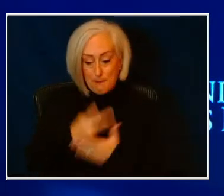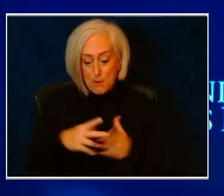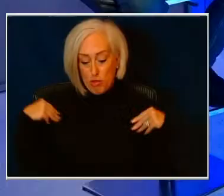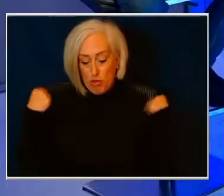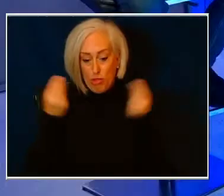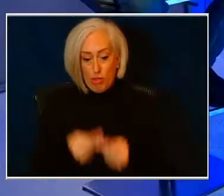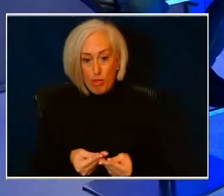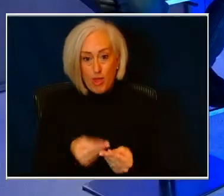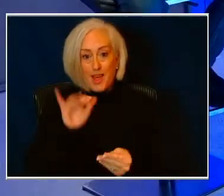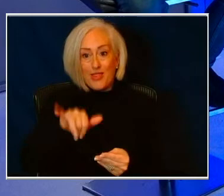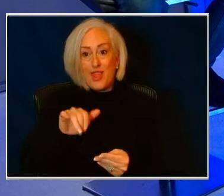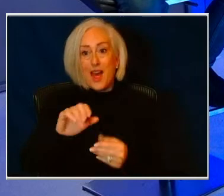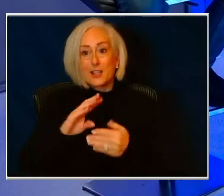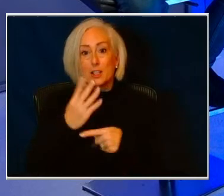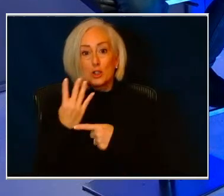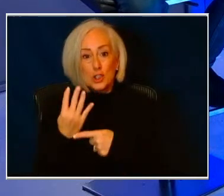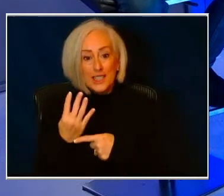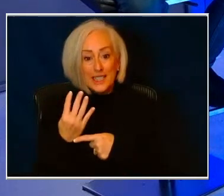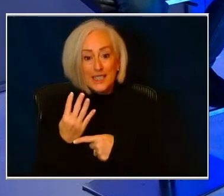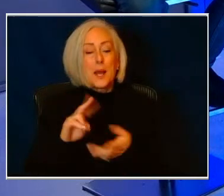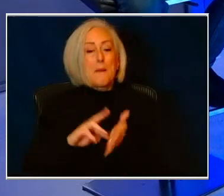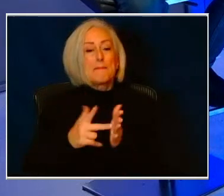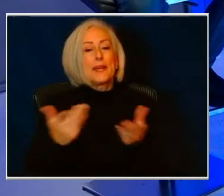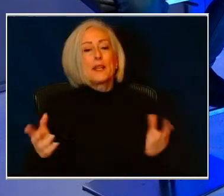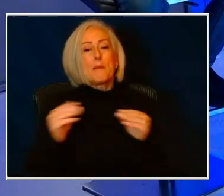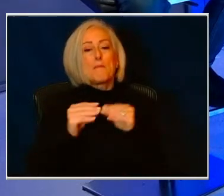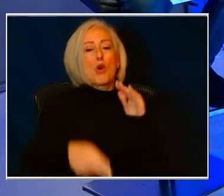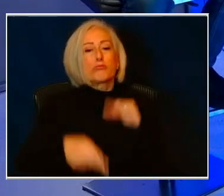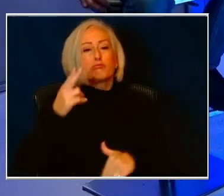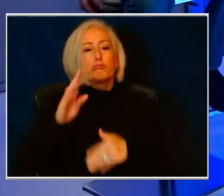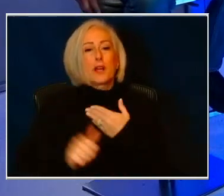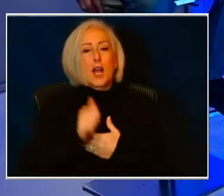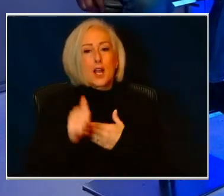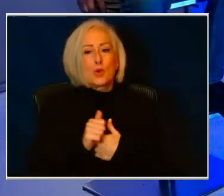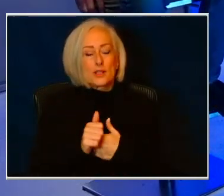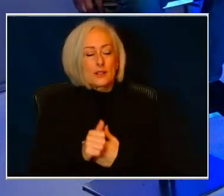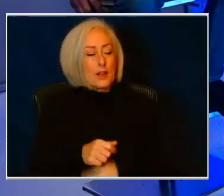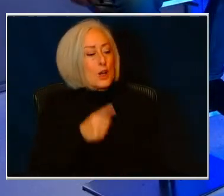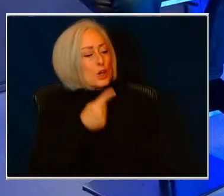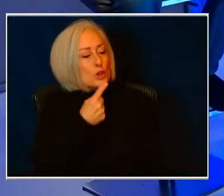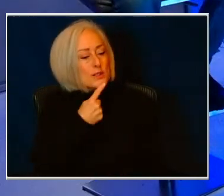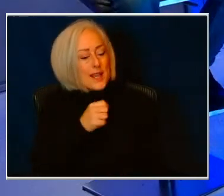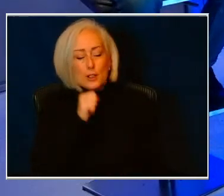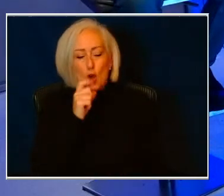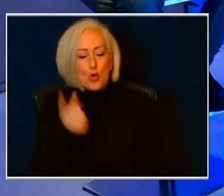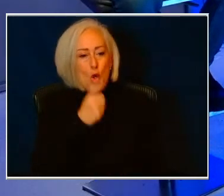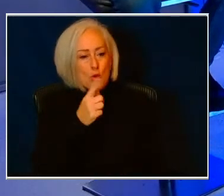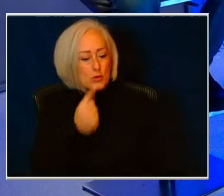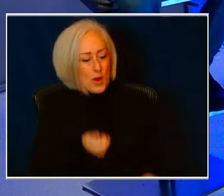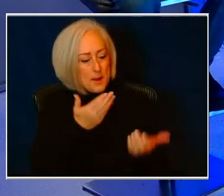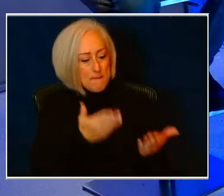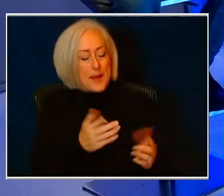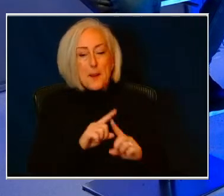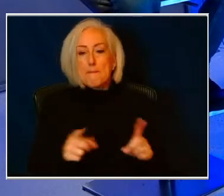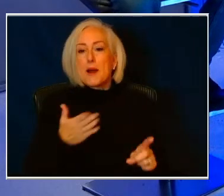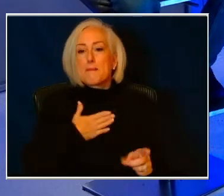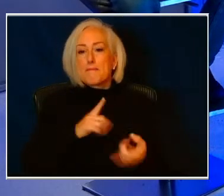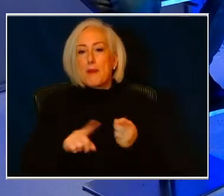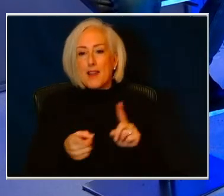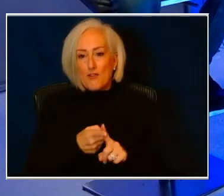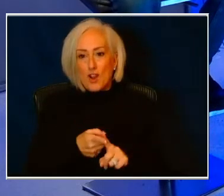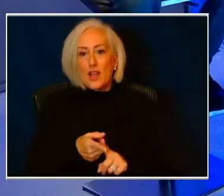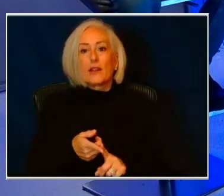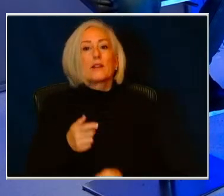Alzheimer's. So you say you don't always recommend it. In what case would you recommend it? And I will say, I have a friend of mine in her early 60s, and her mother died